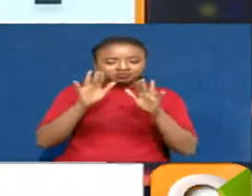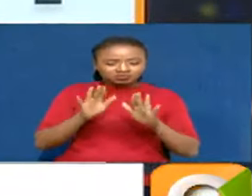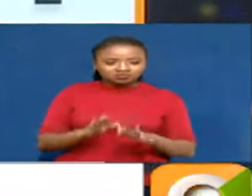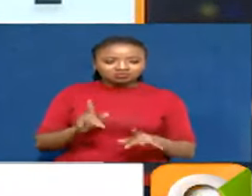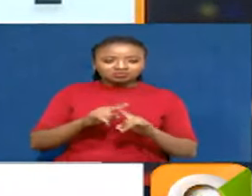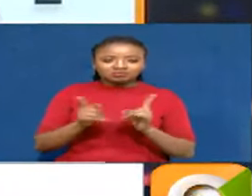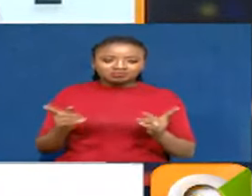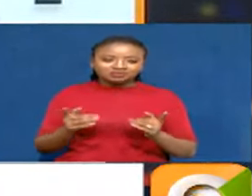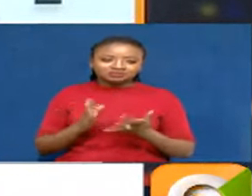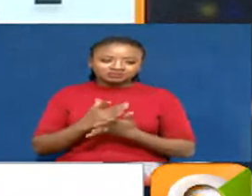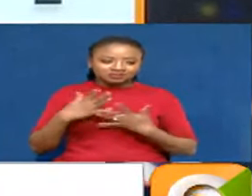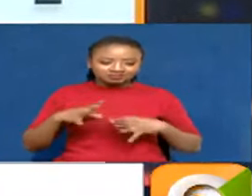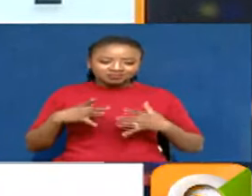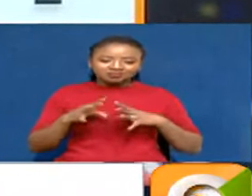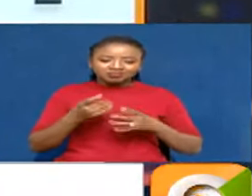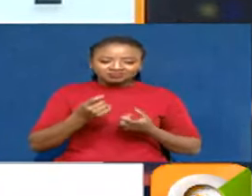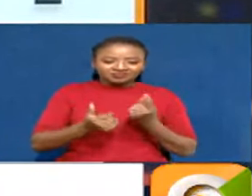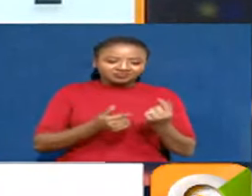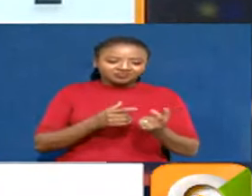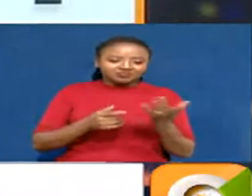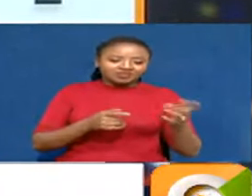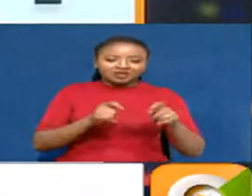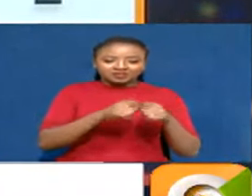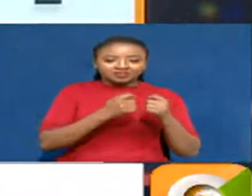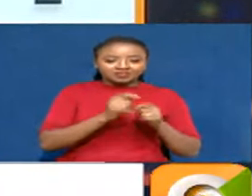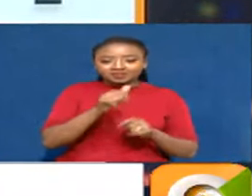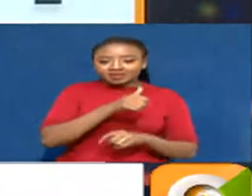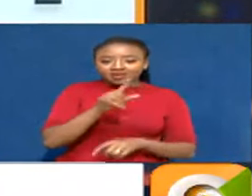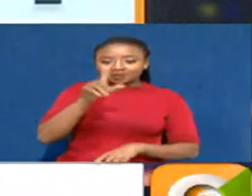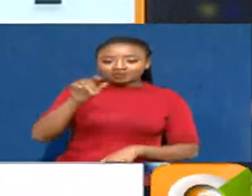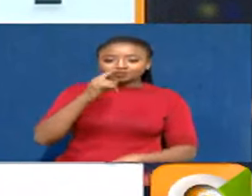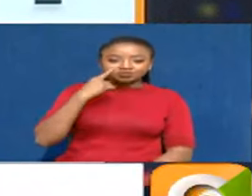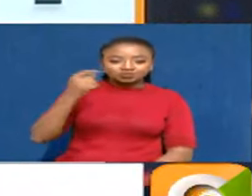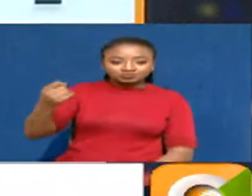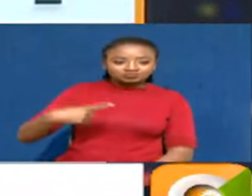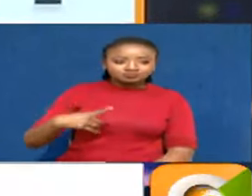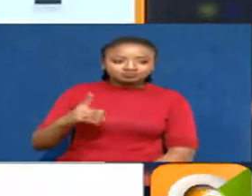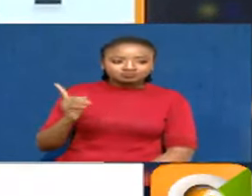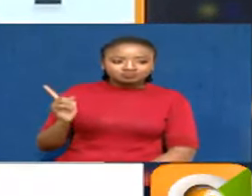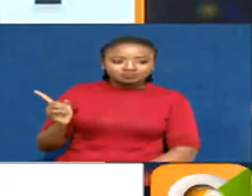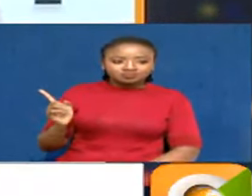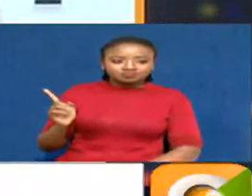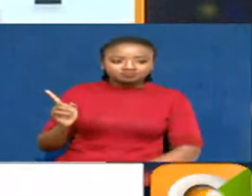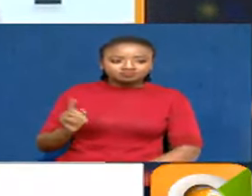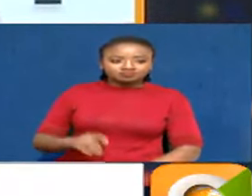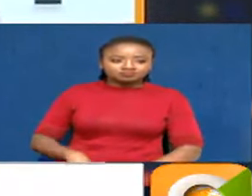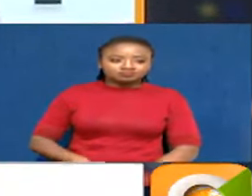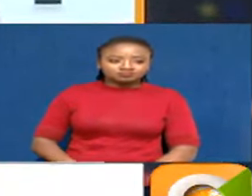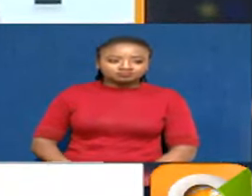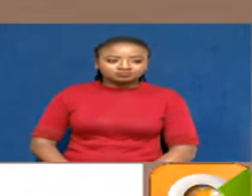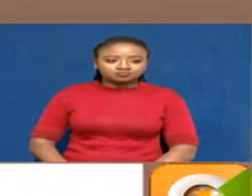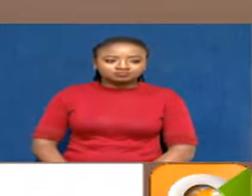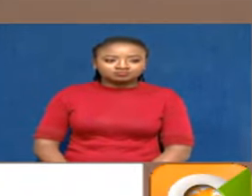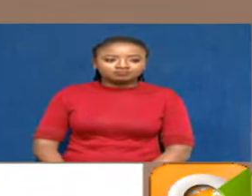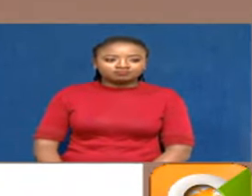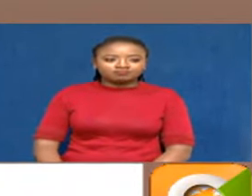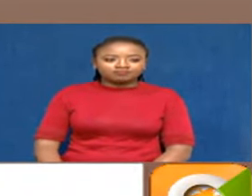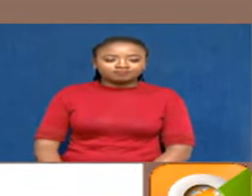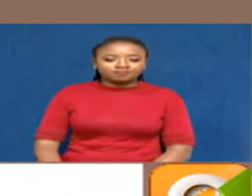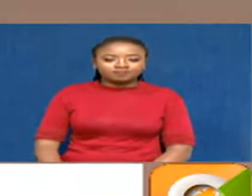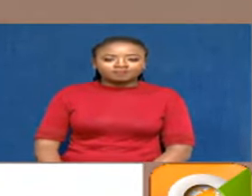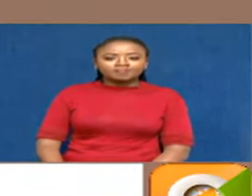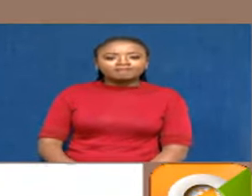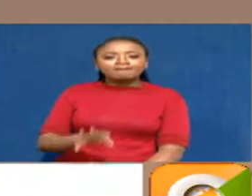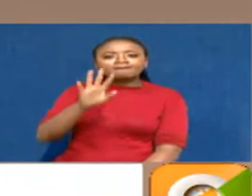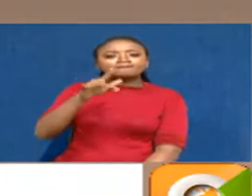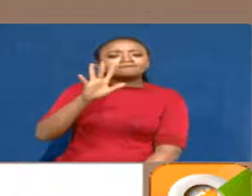people who are rogue, like you call them. Let's bring up one more video question before we wrap up and take closing remarks on this. How can you